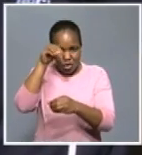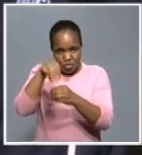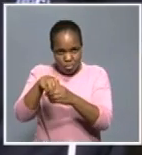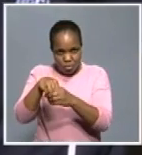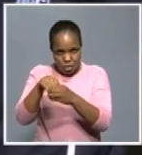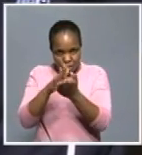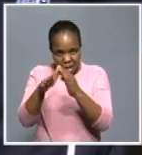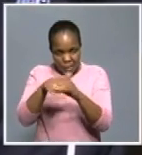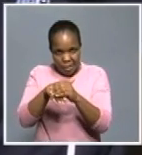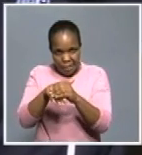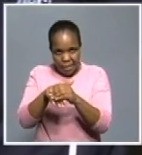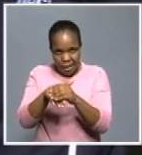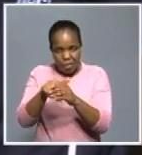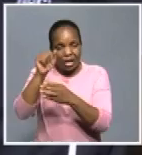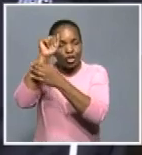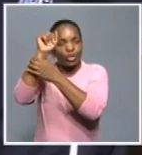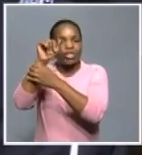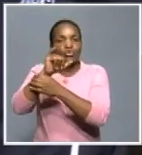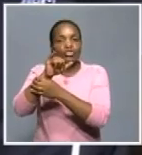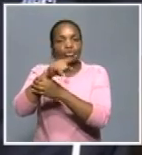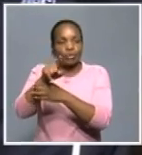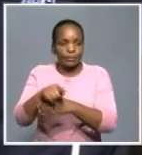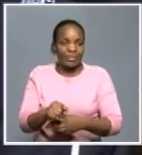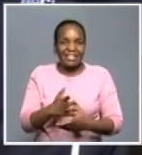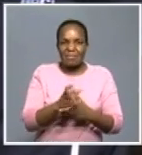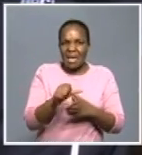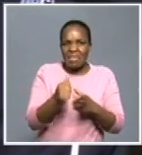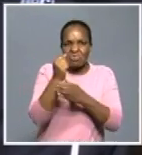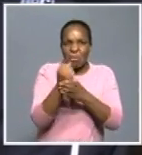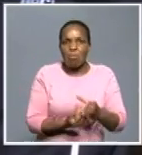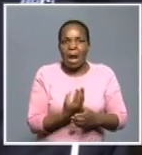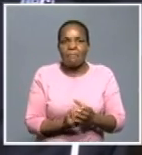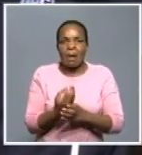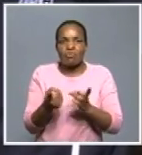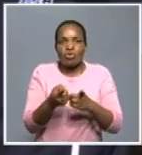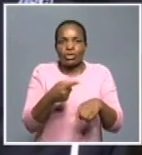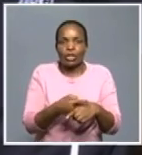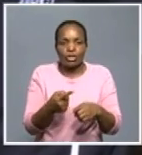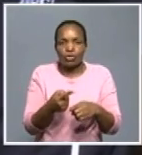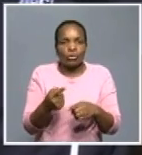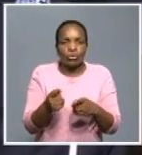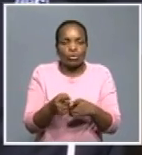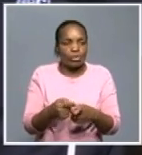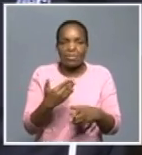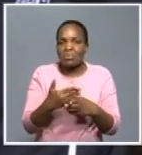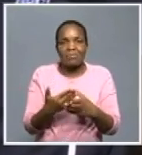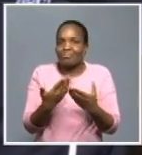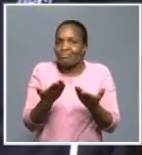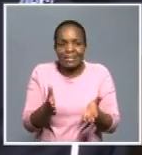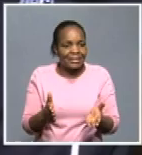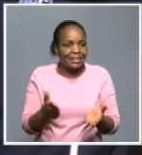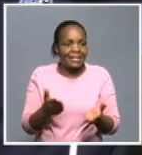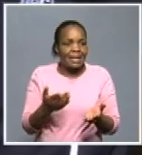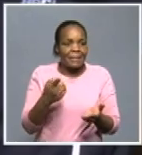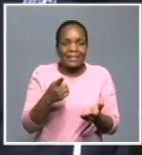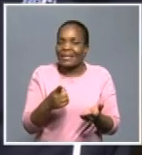unions. There are some unions that are formed and they are working without structures. There's no